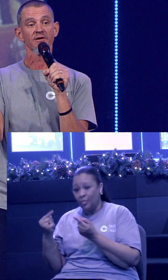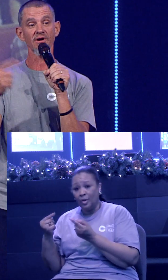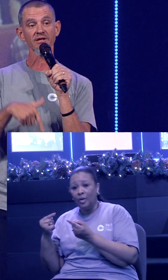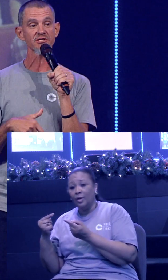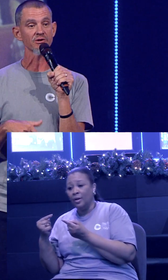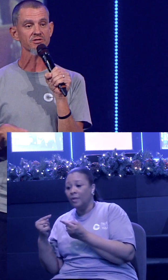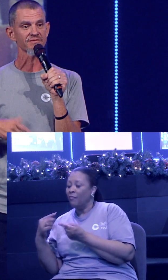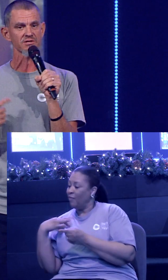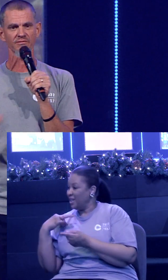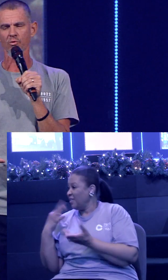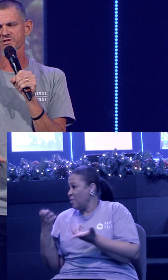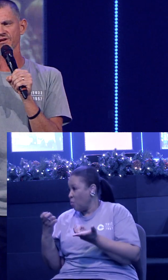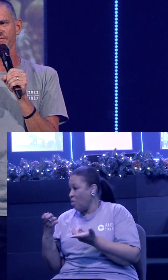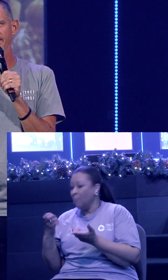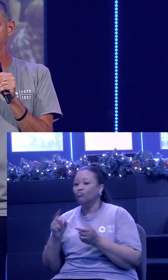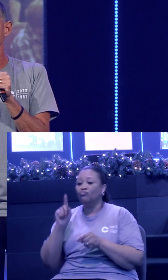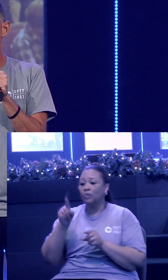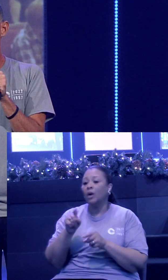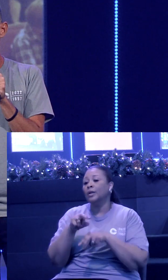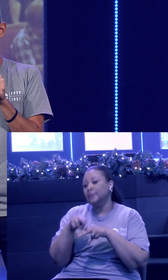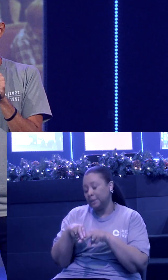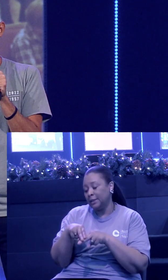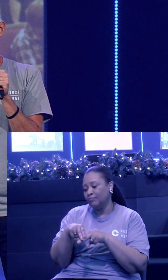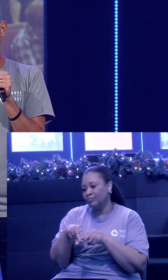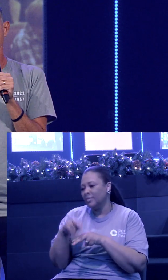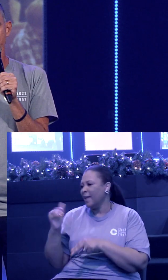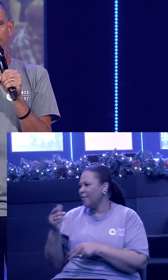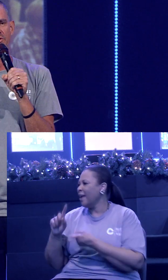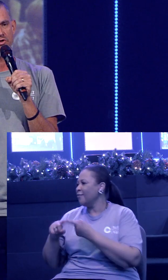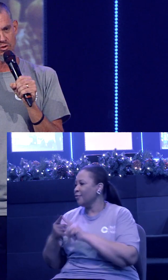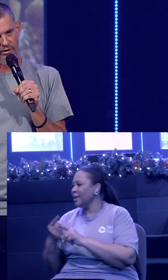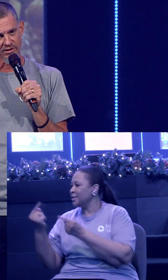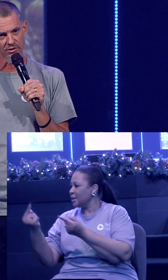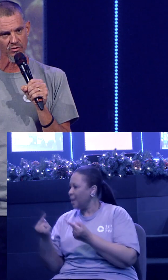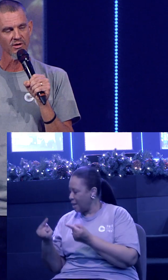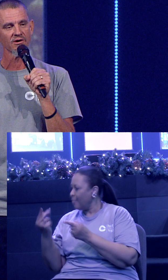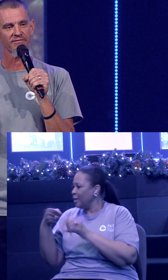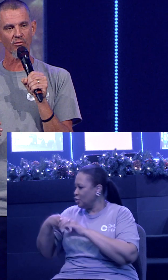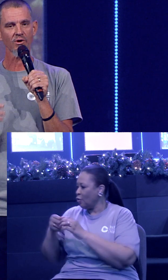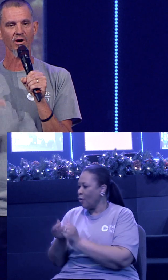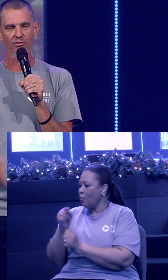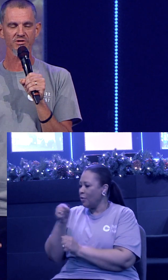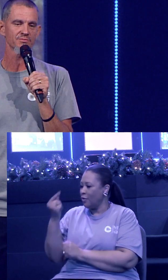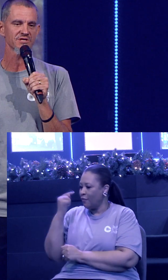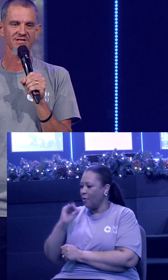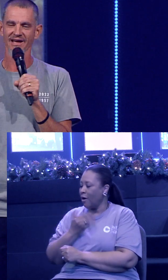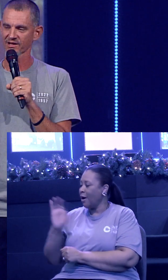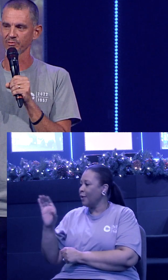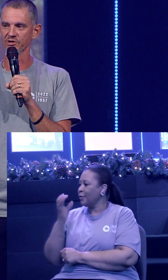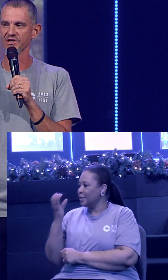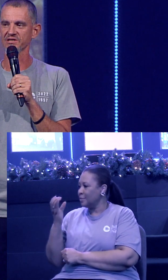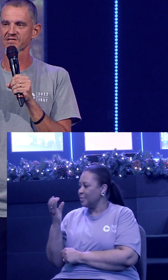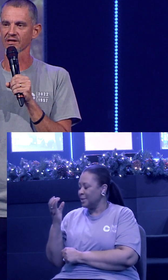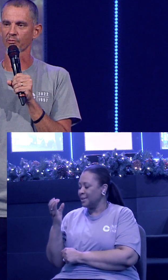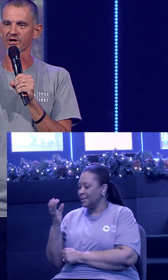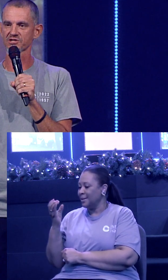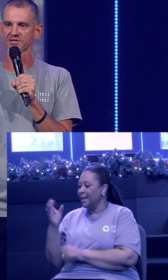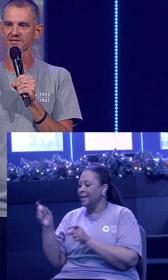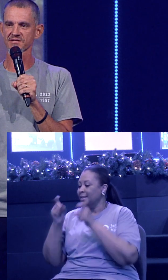service, volunteer at a service, and of course, invite some friends to join you for our Christmas at